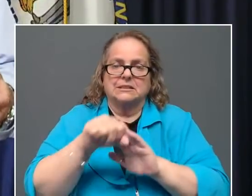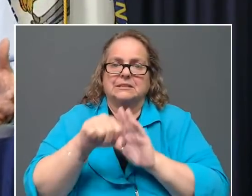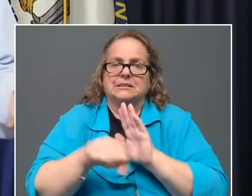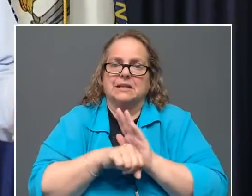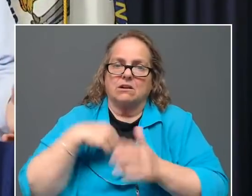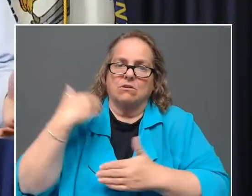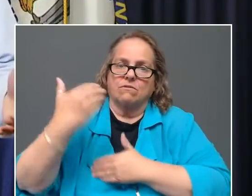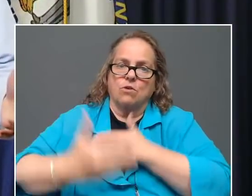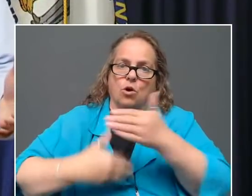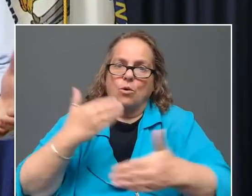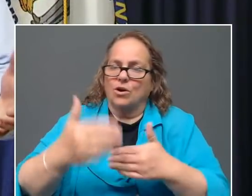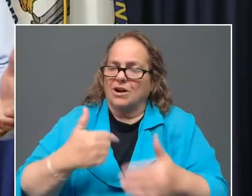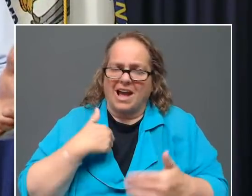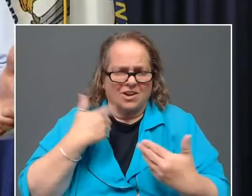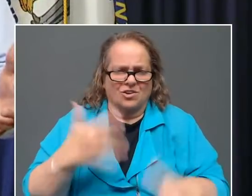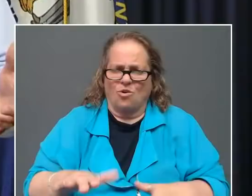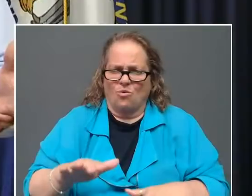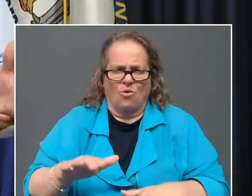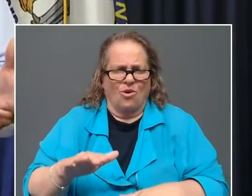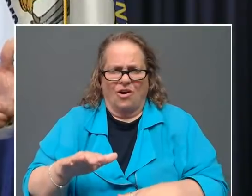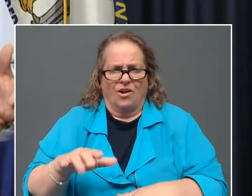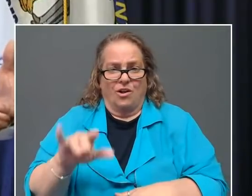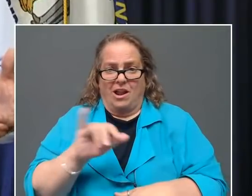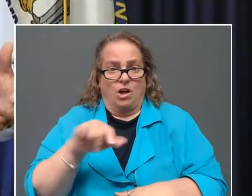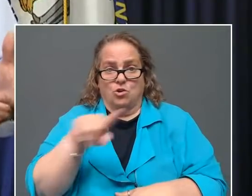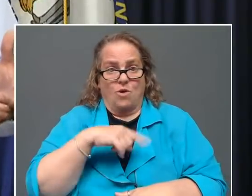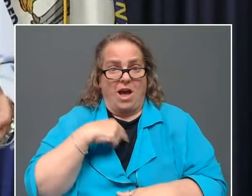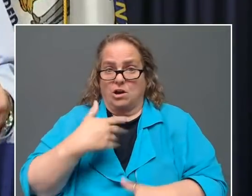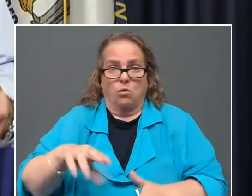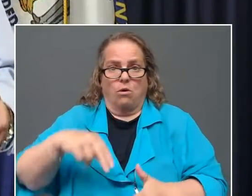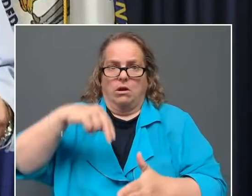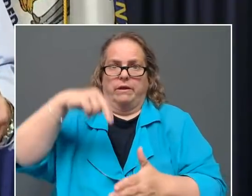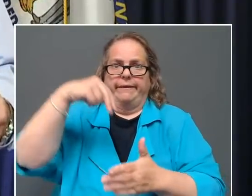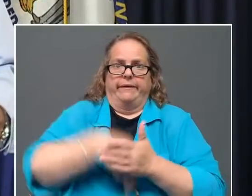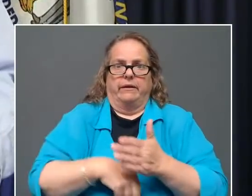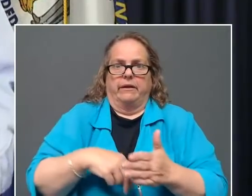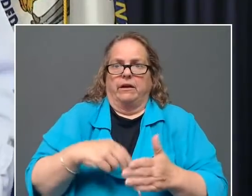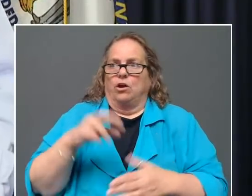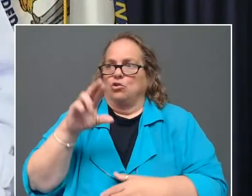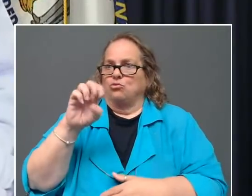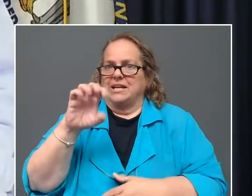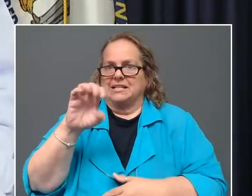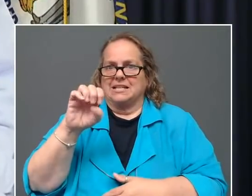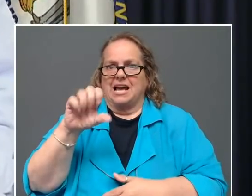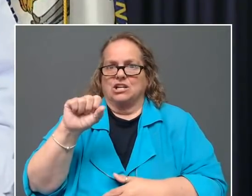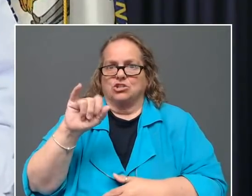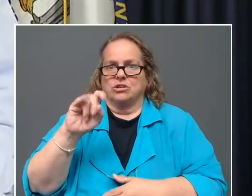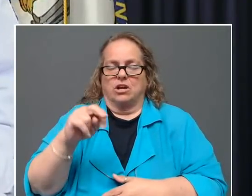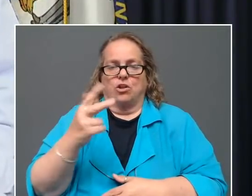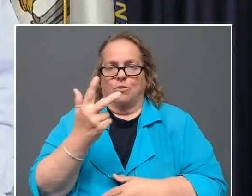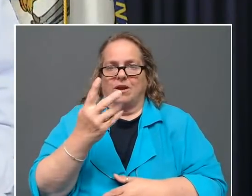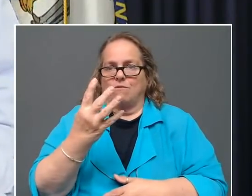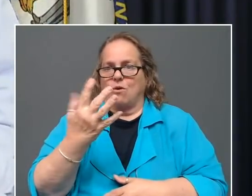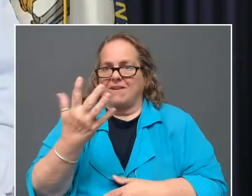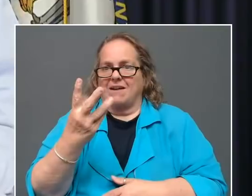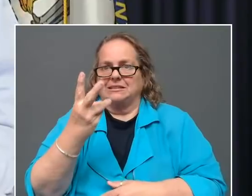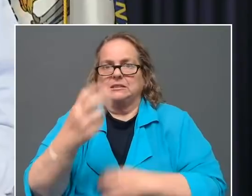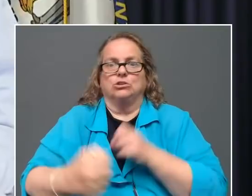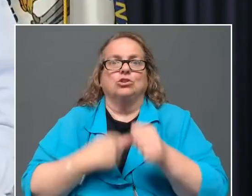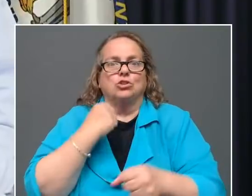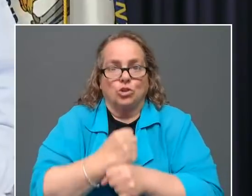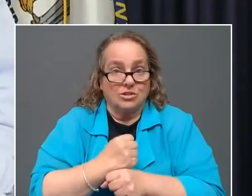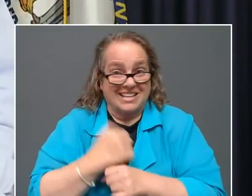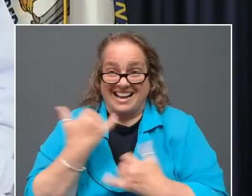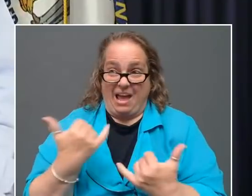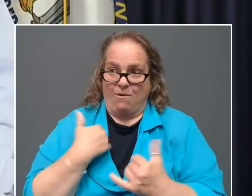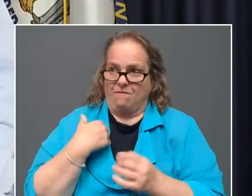but I don't want to be in a recession for the next 3, 4, 5, 6 years. And what we have right here in front of us is a chance to